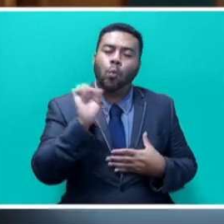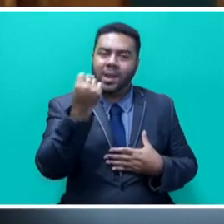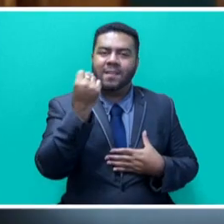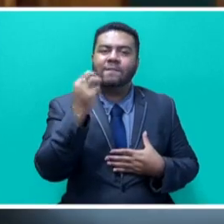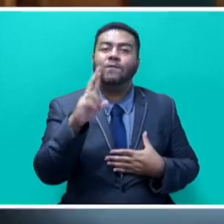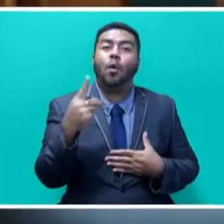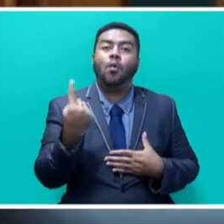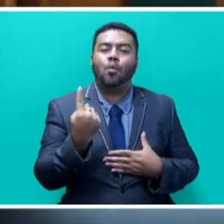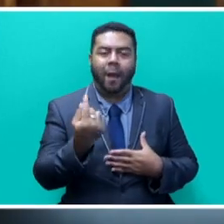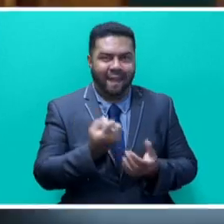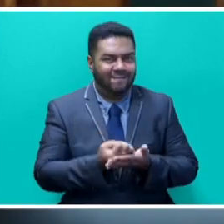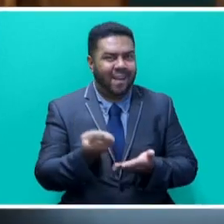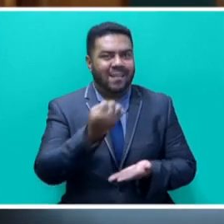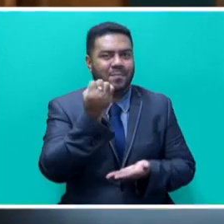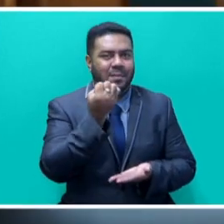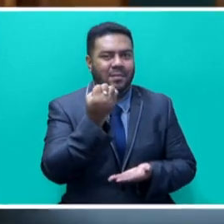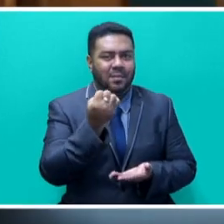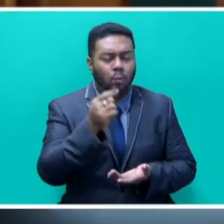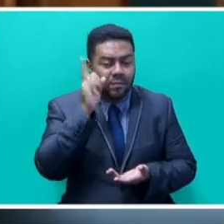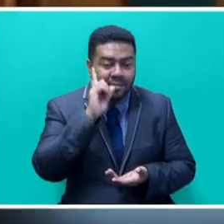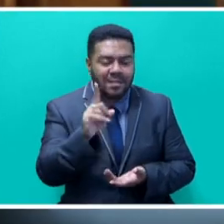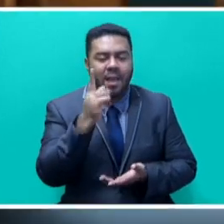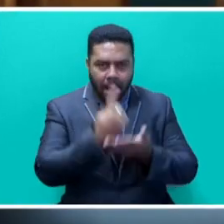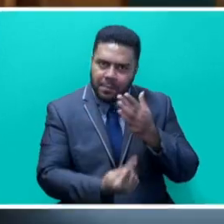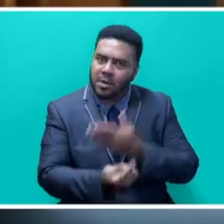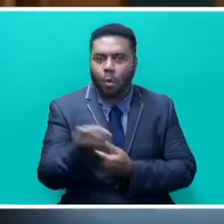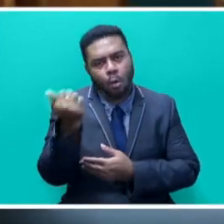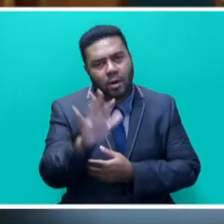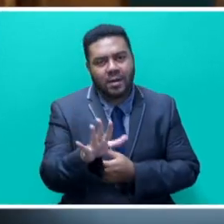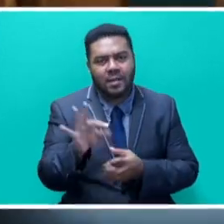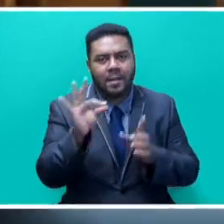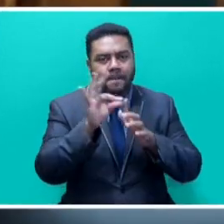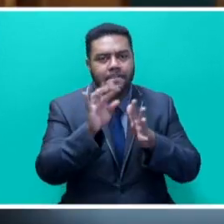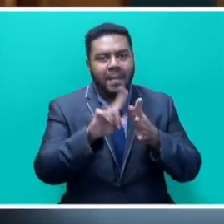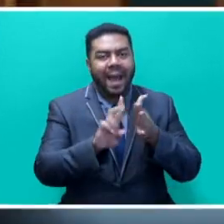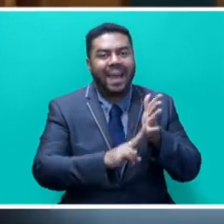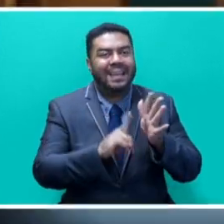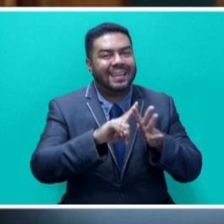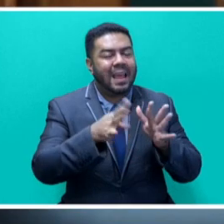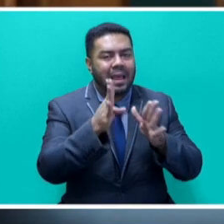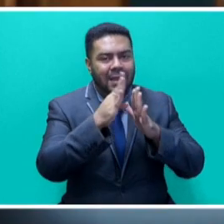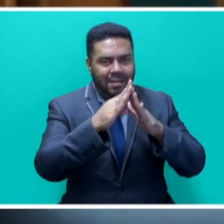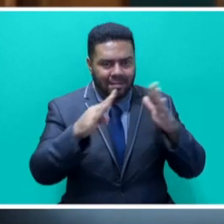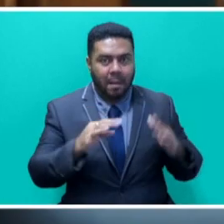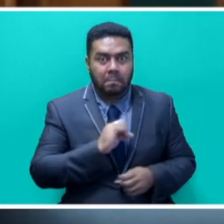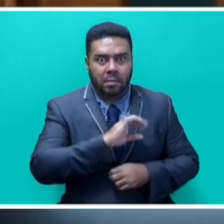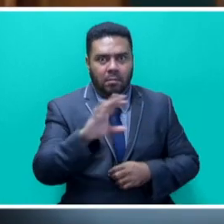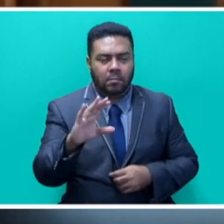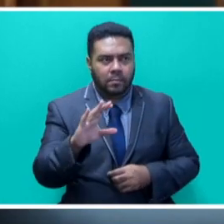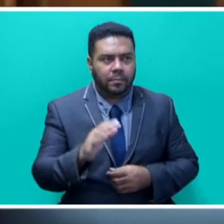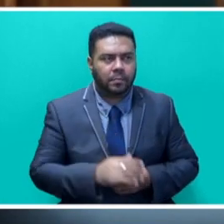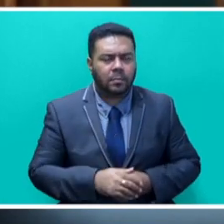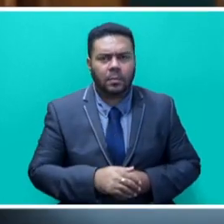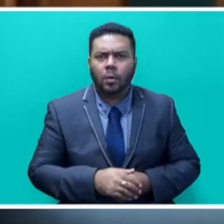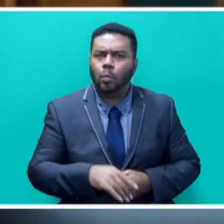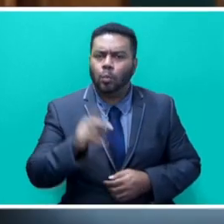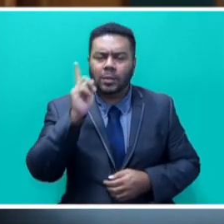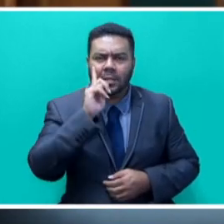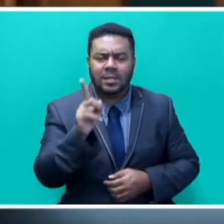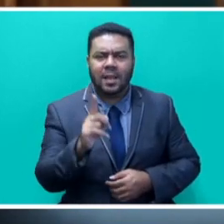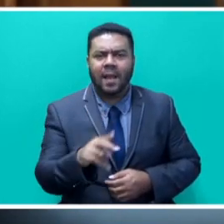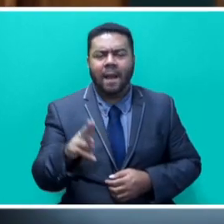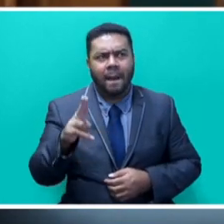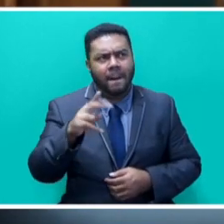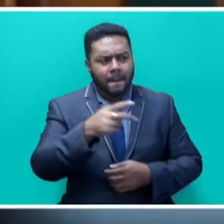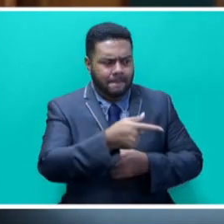this happening in the pine industry. Mr. Speaker, the Mahogany Act also promotes the branding of Fijian mahogany